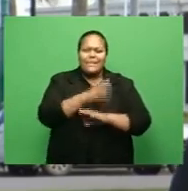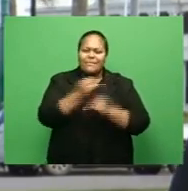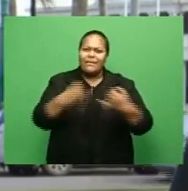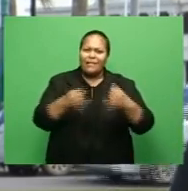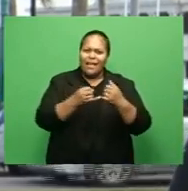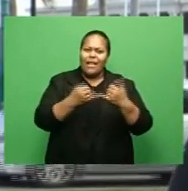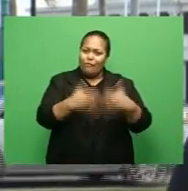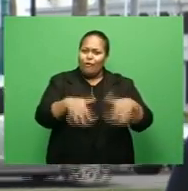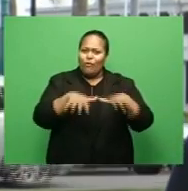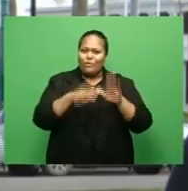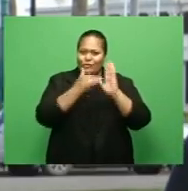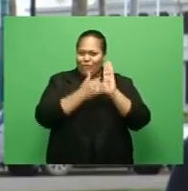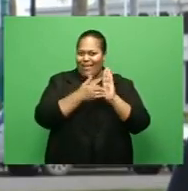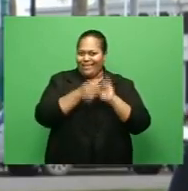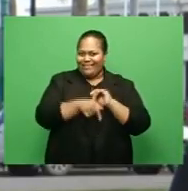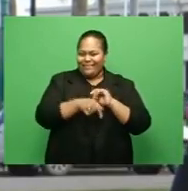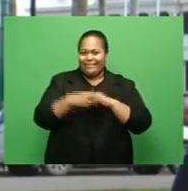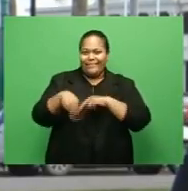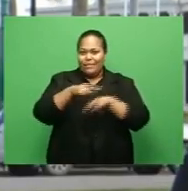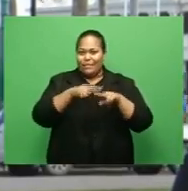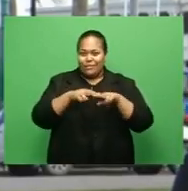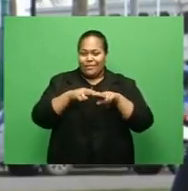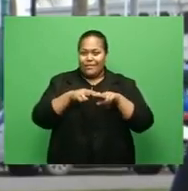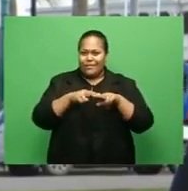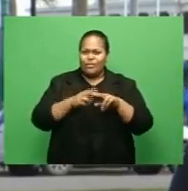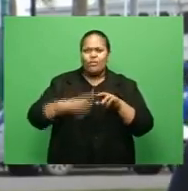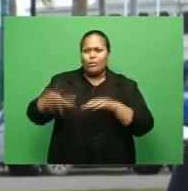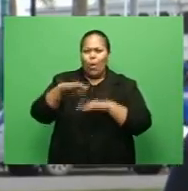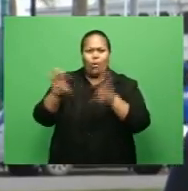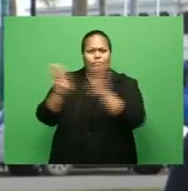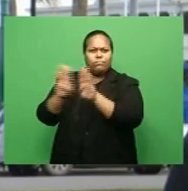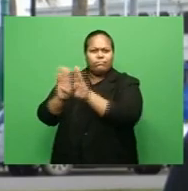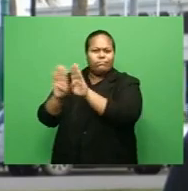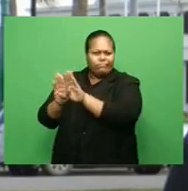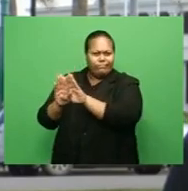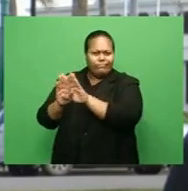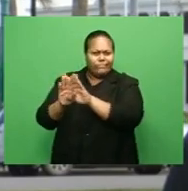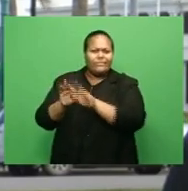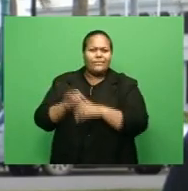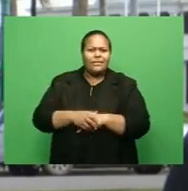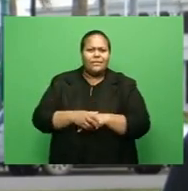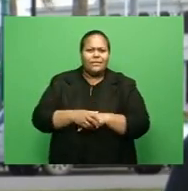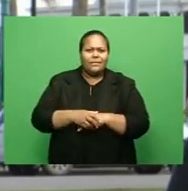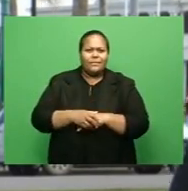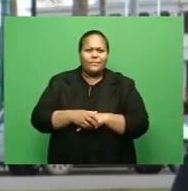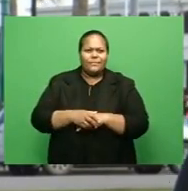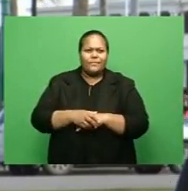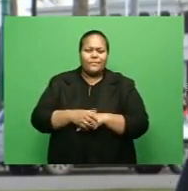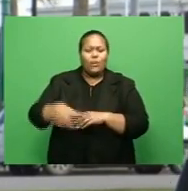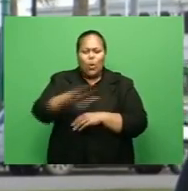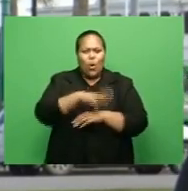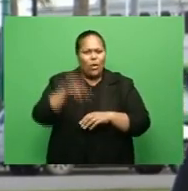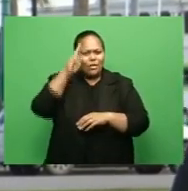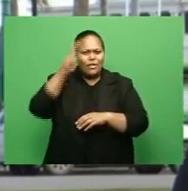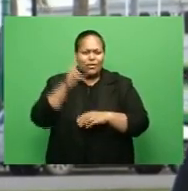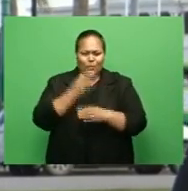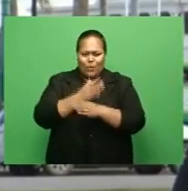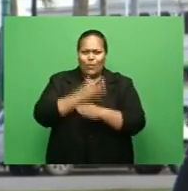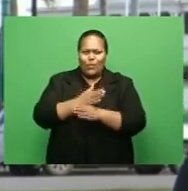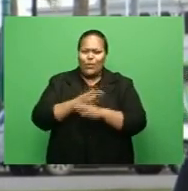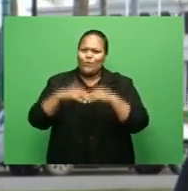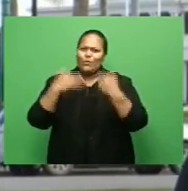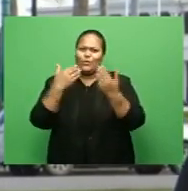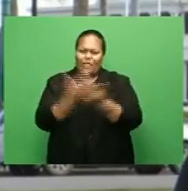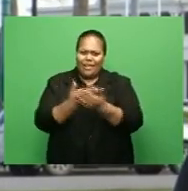year. Bainimarama added that with borders shut due to health restrictions, PIF nations have worked together to charter flights from around the